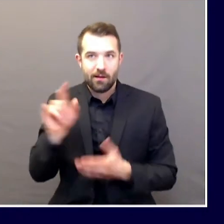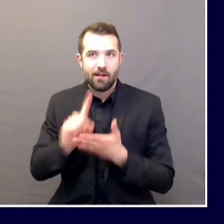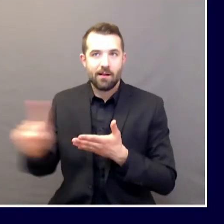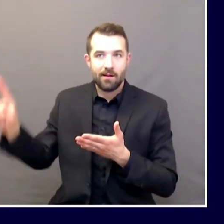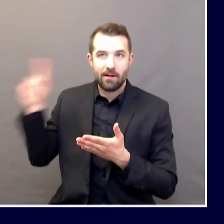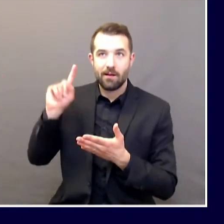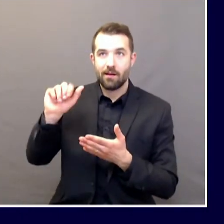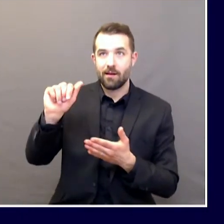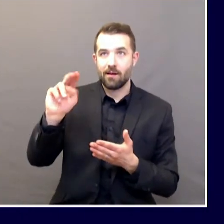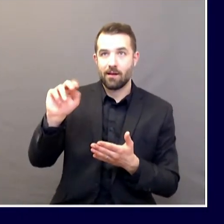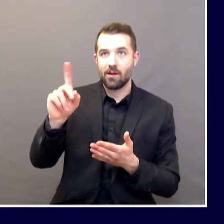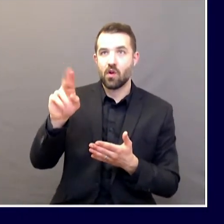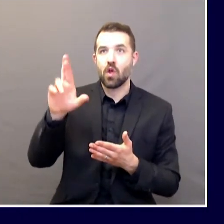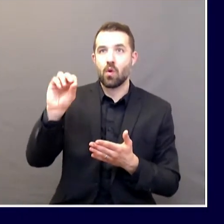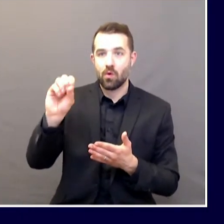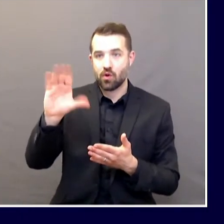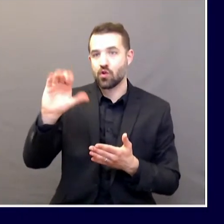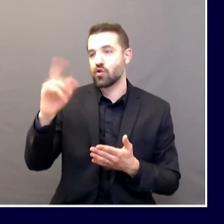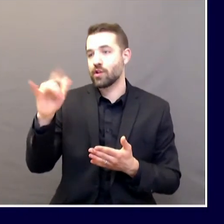doing homebound individuals.